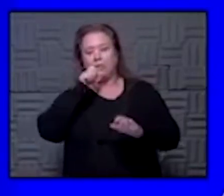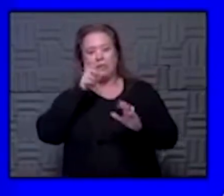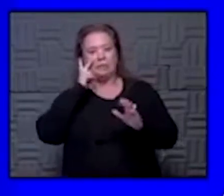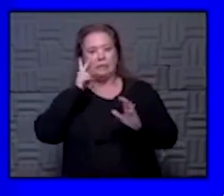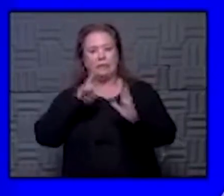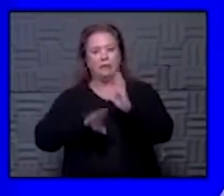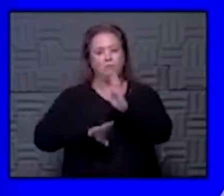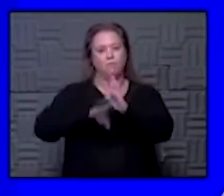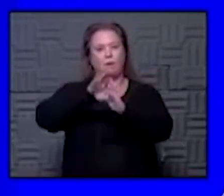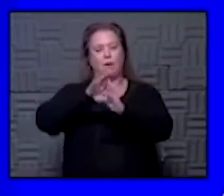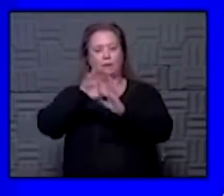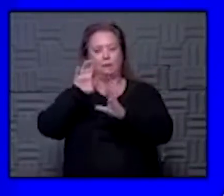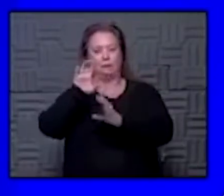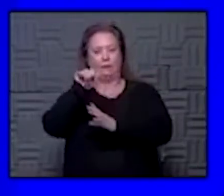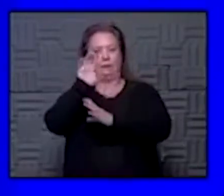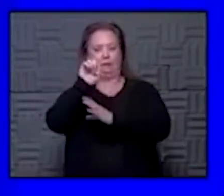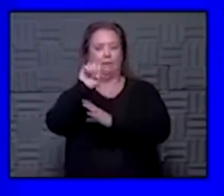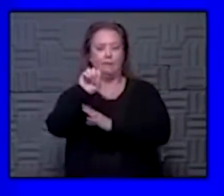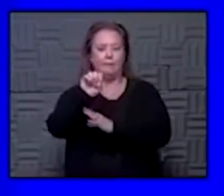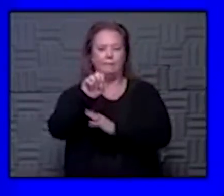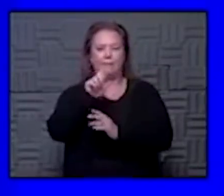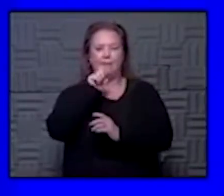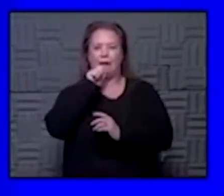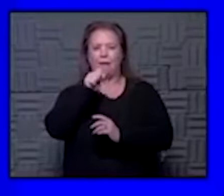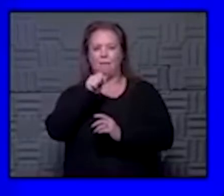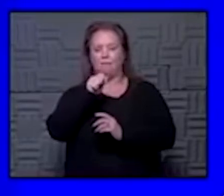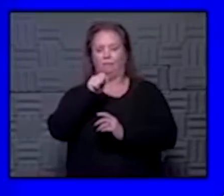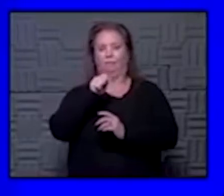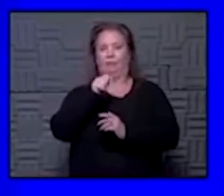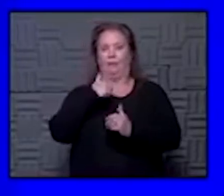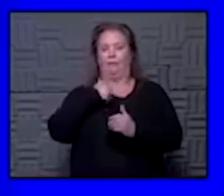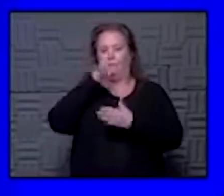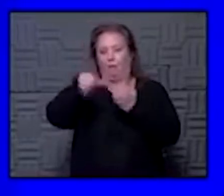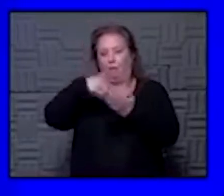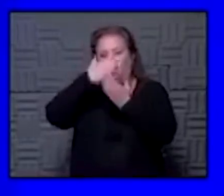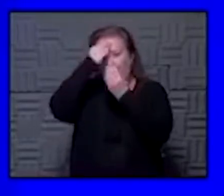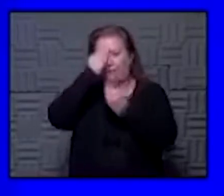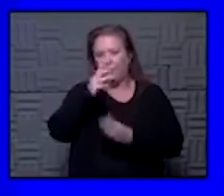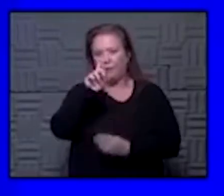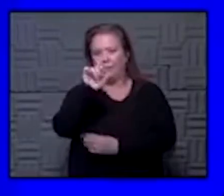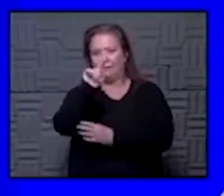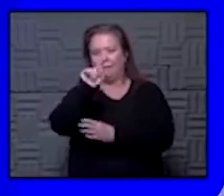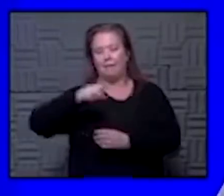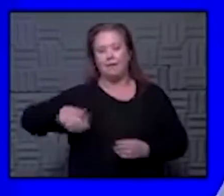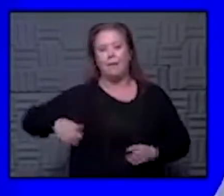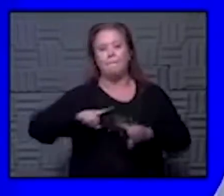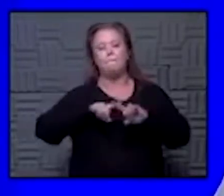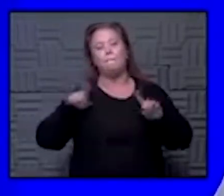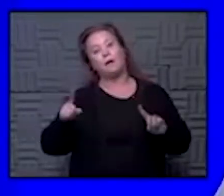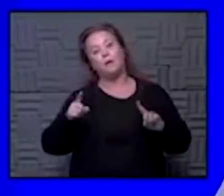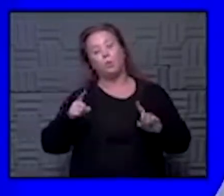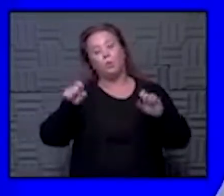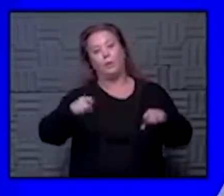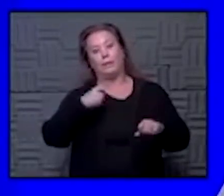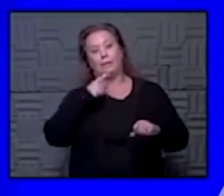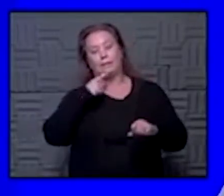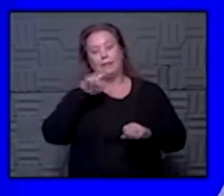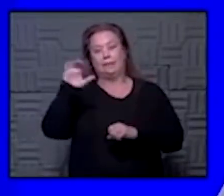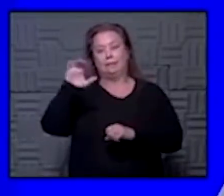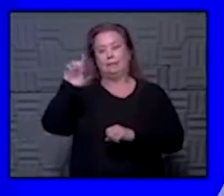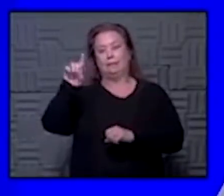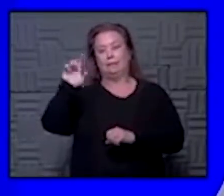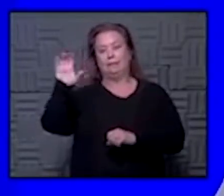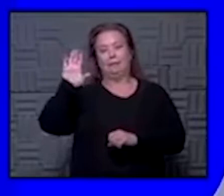in any cases. I don't know all of that. I don't know about all of that data or anything of that nature, but what we can say is that from